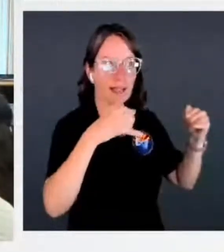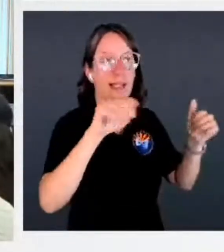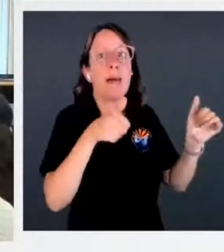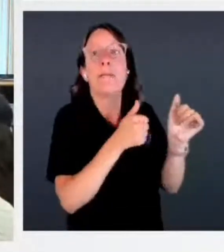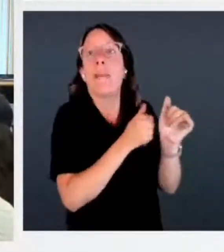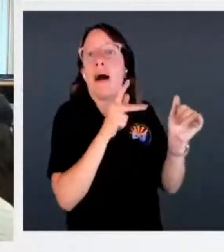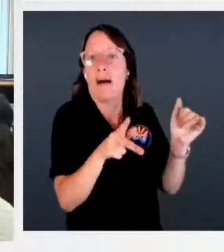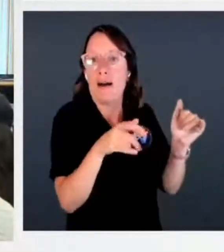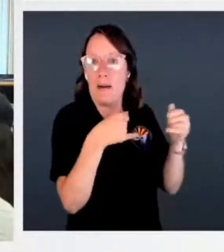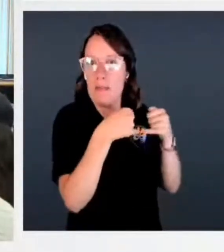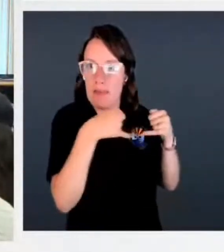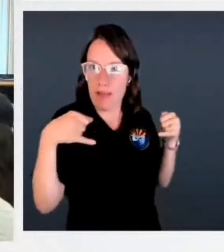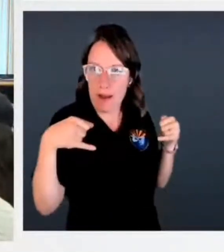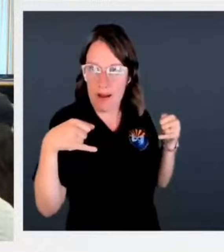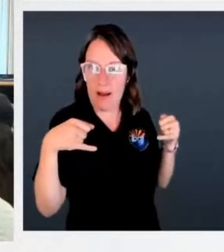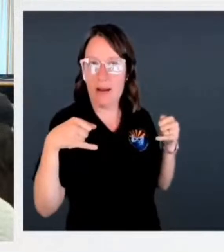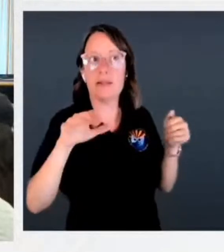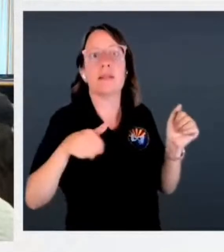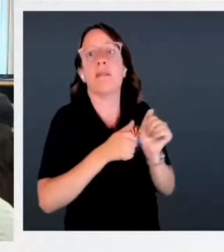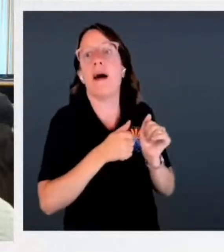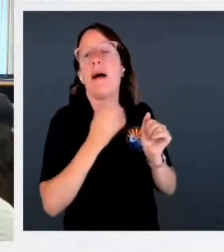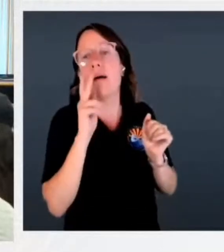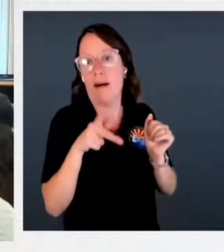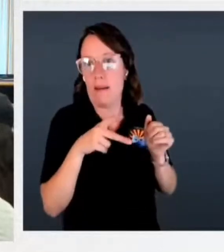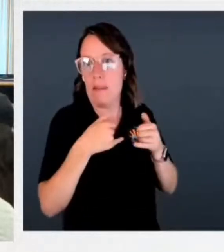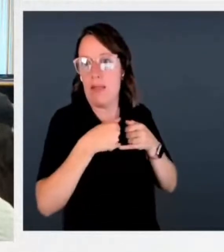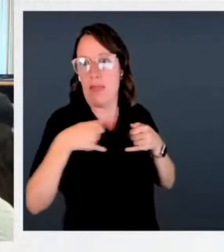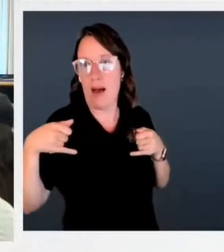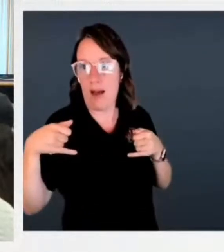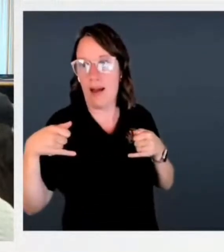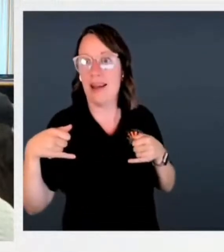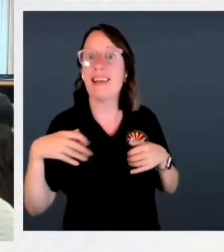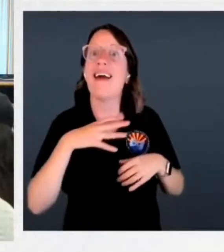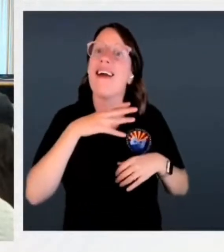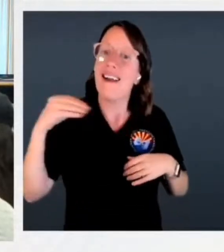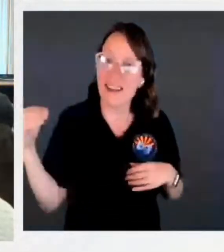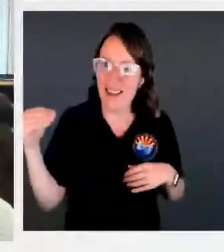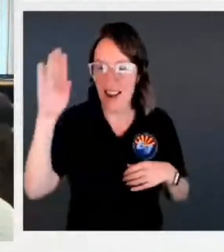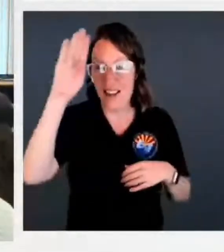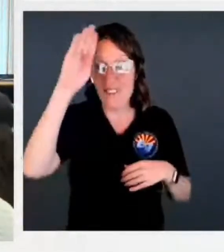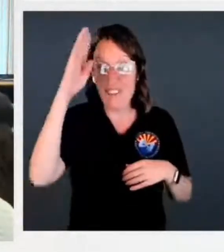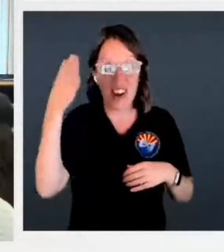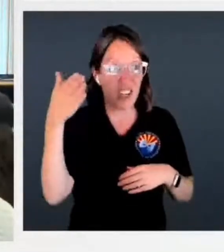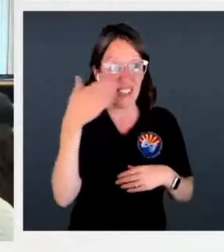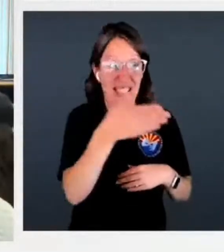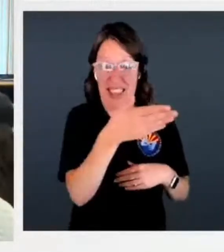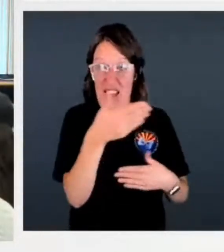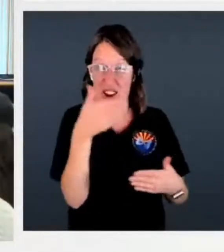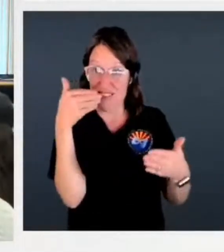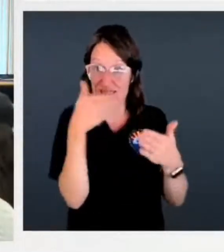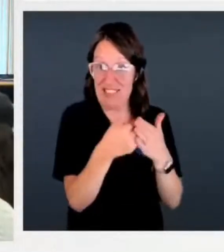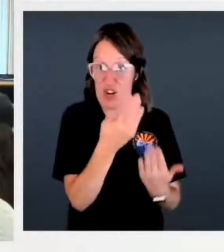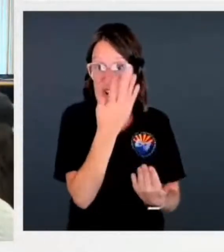is extra on top of the firefighters fighting the fire direct. Thank you.